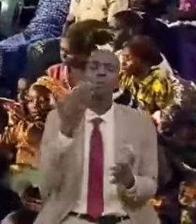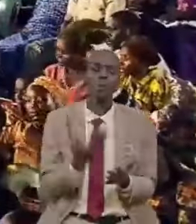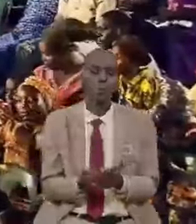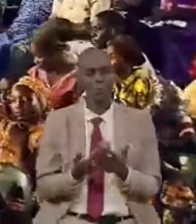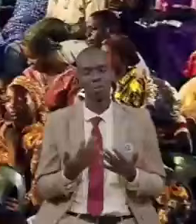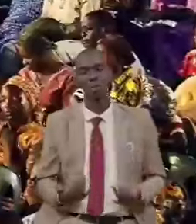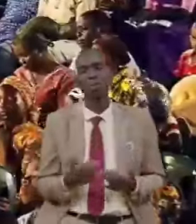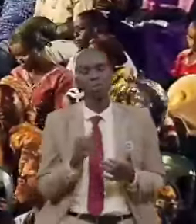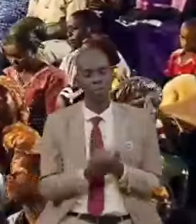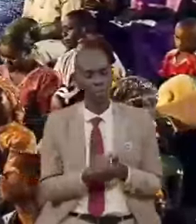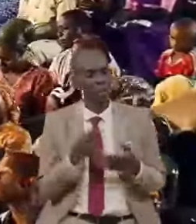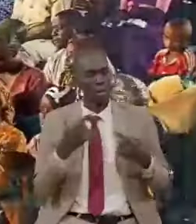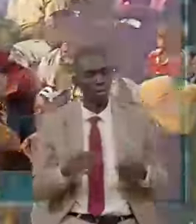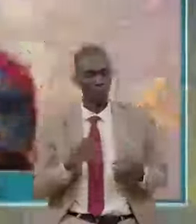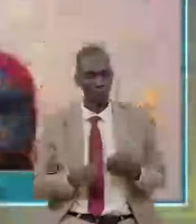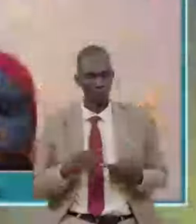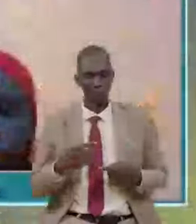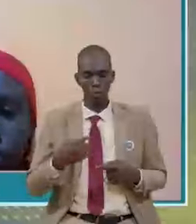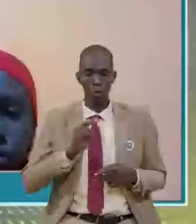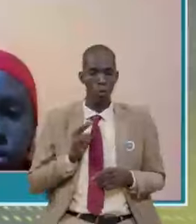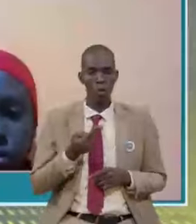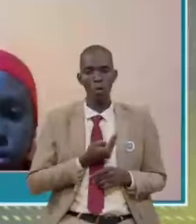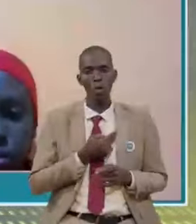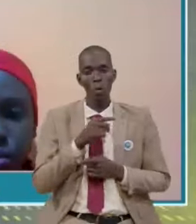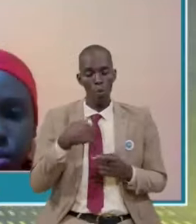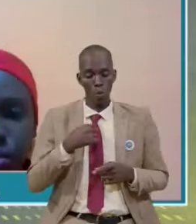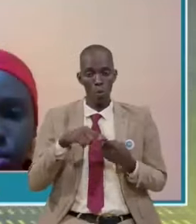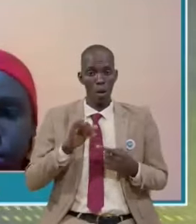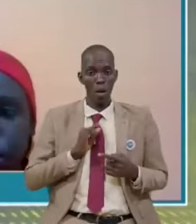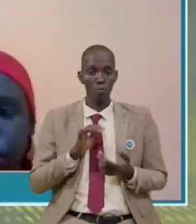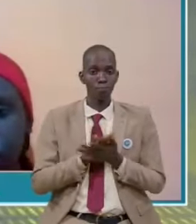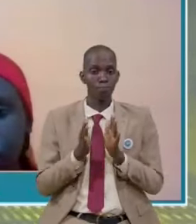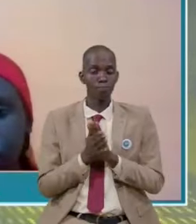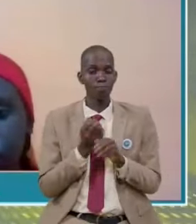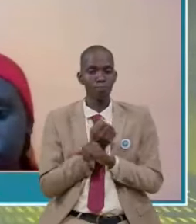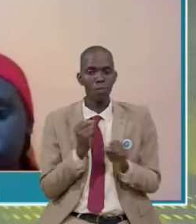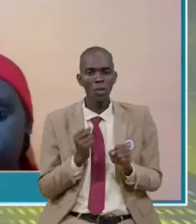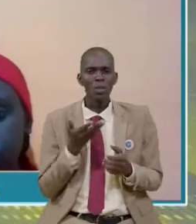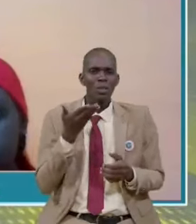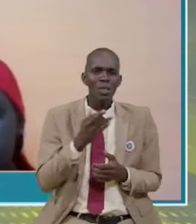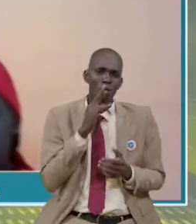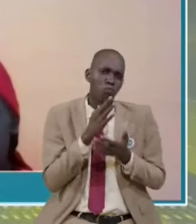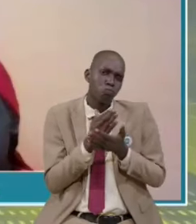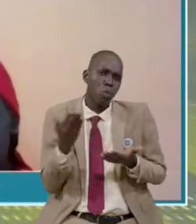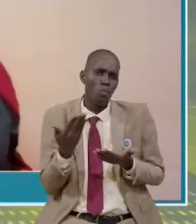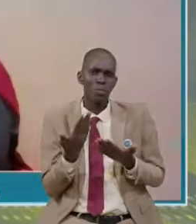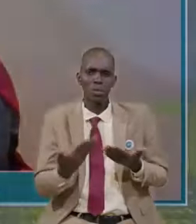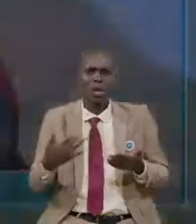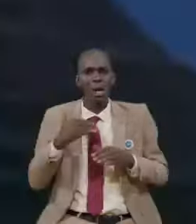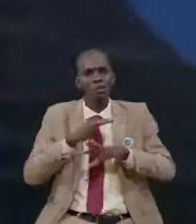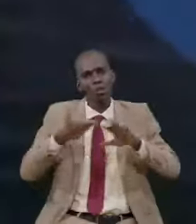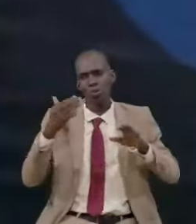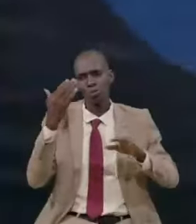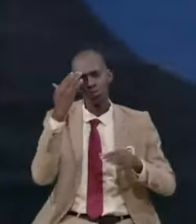became born again. There are not all things I didn't know. When I became born again, there were a lot of, you know,